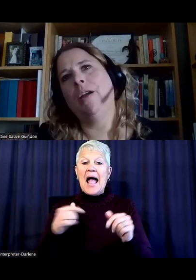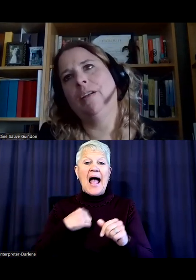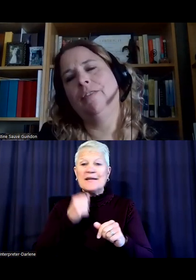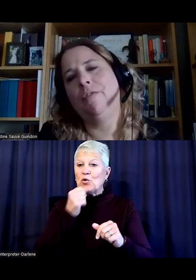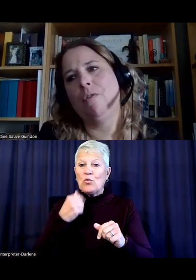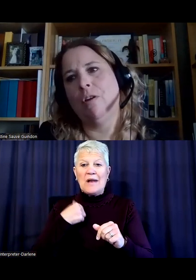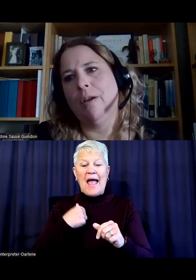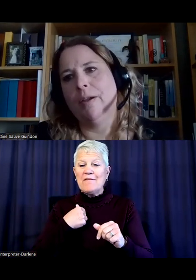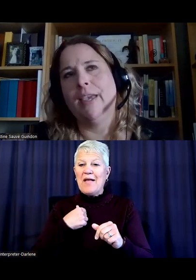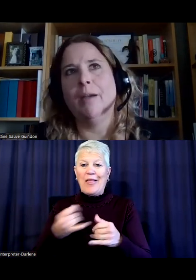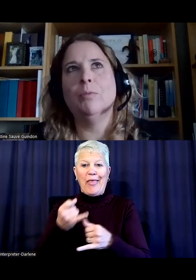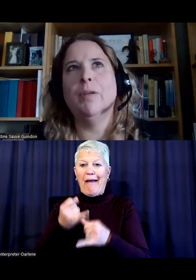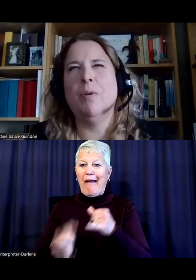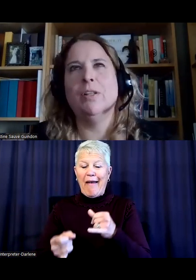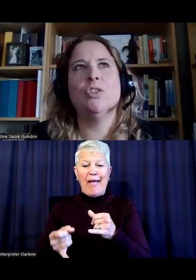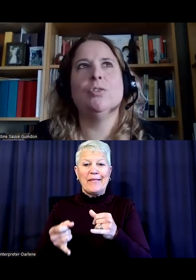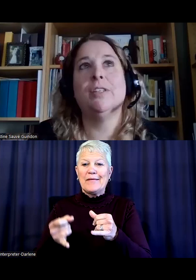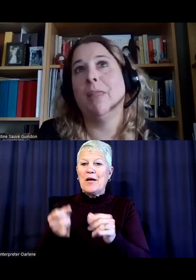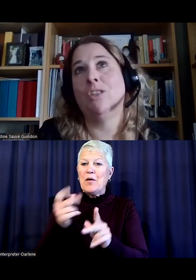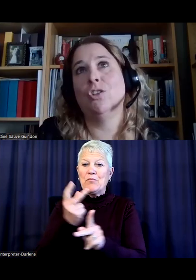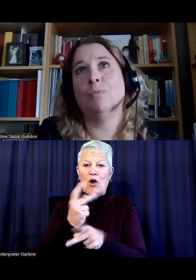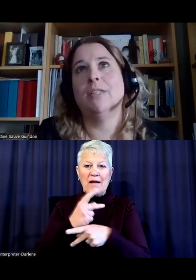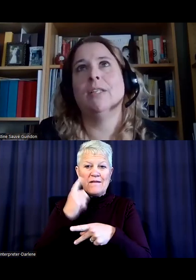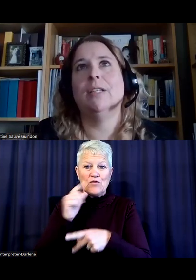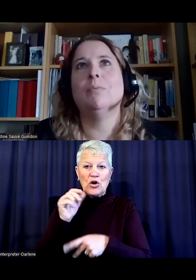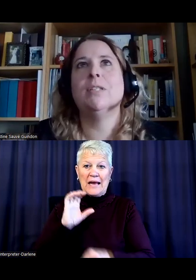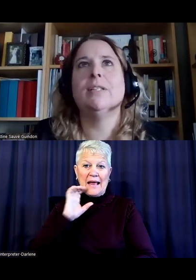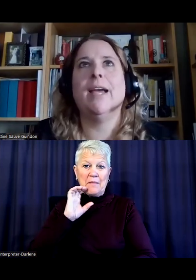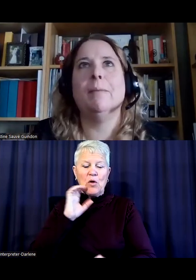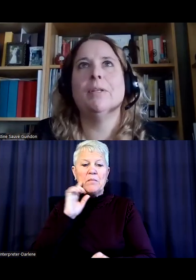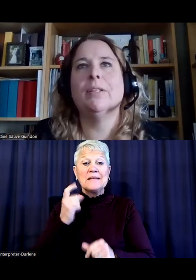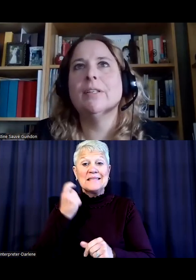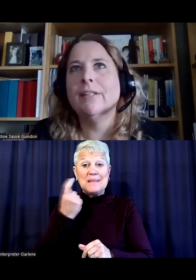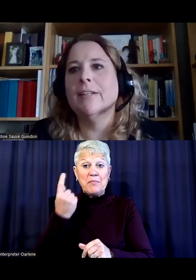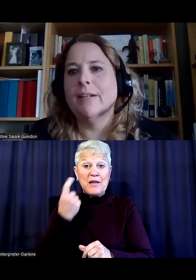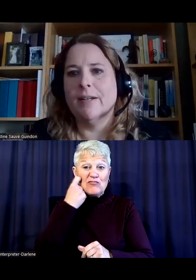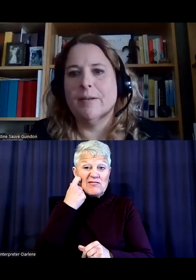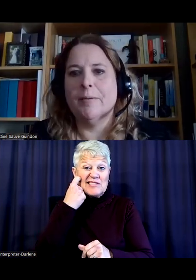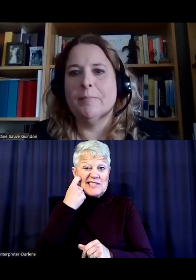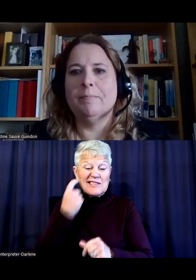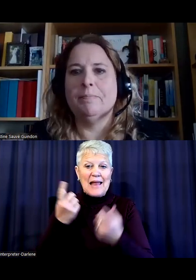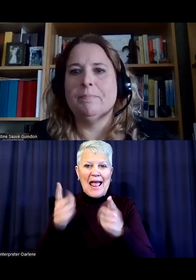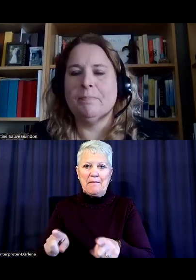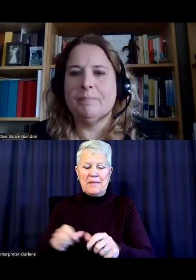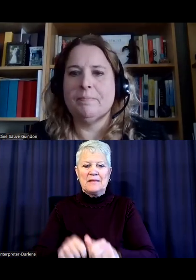end product for Campbell, but I wanted to show you something that just recently happened.